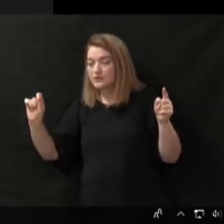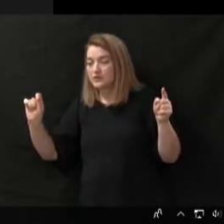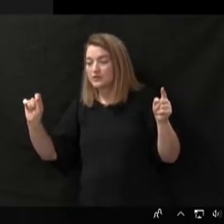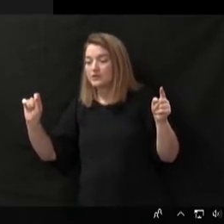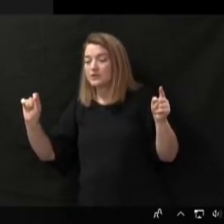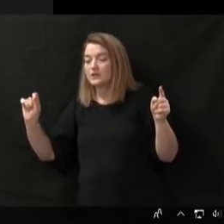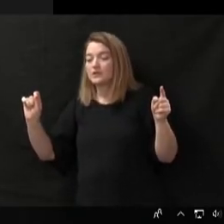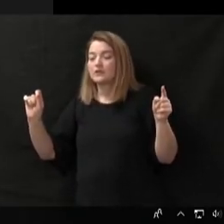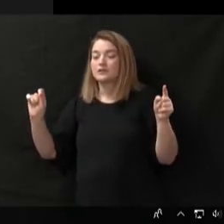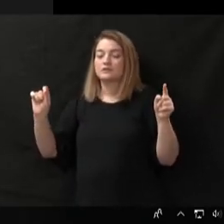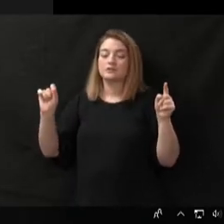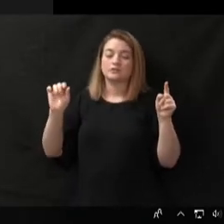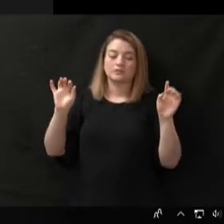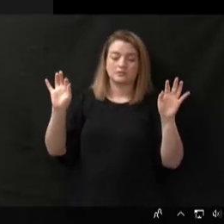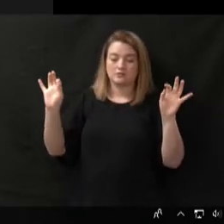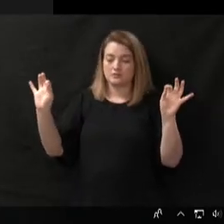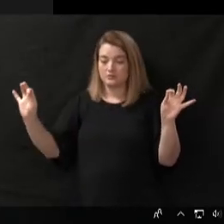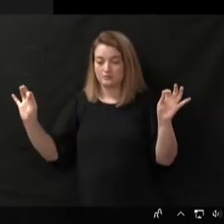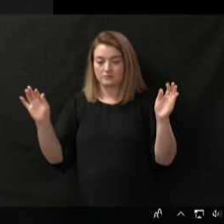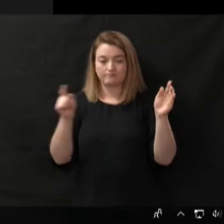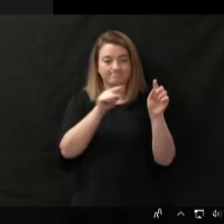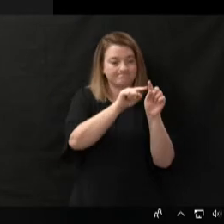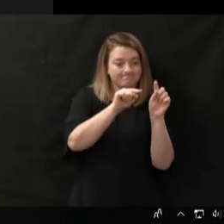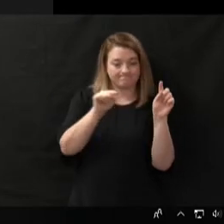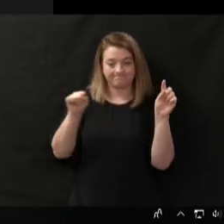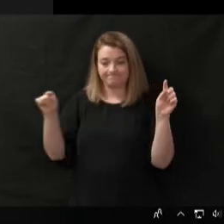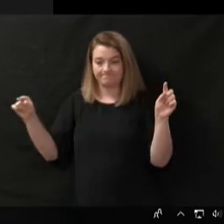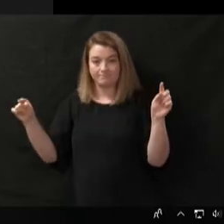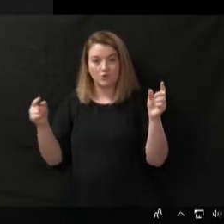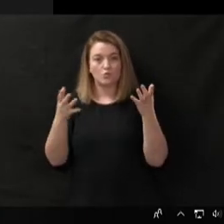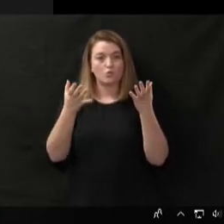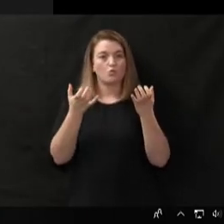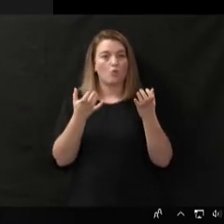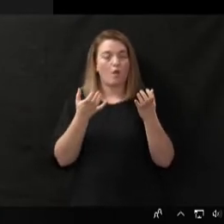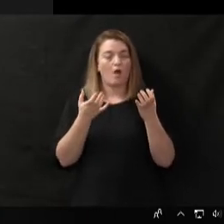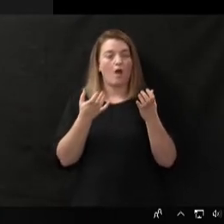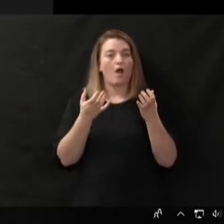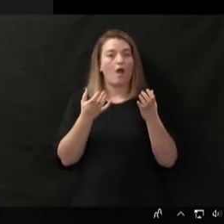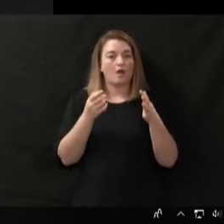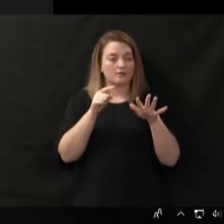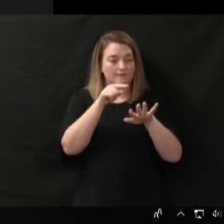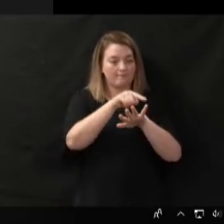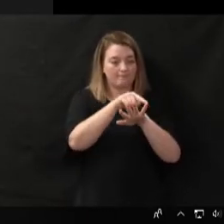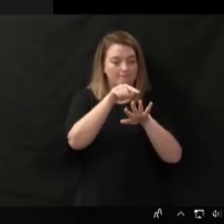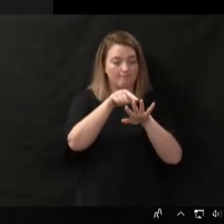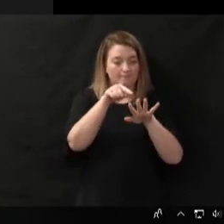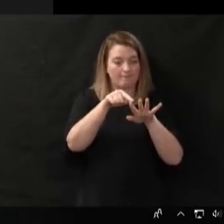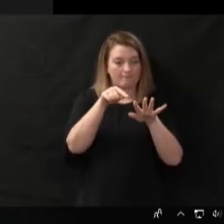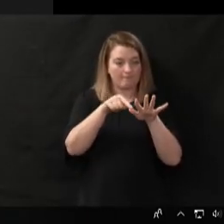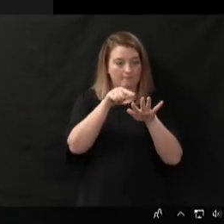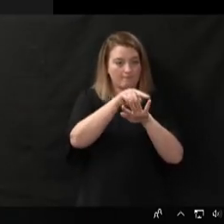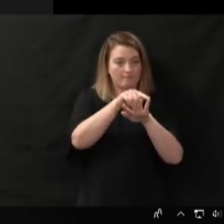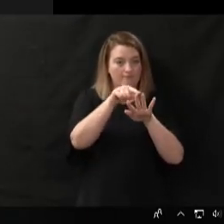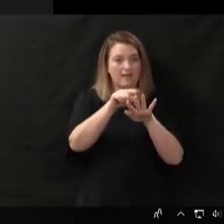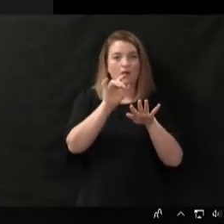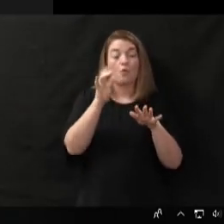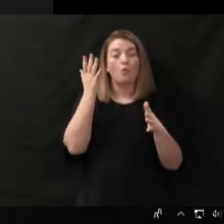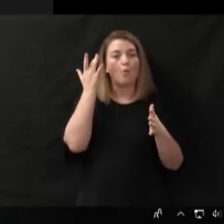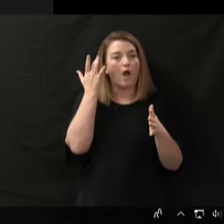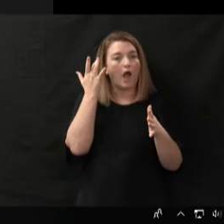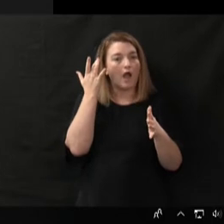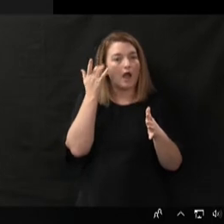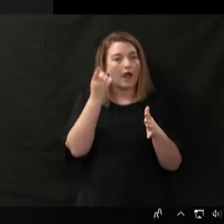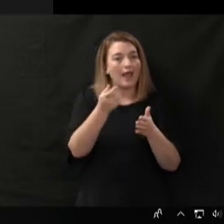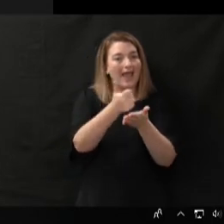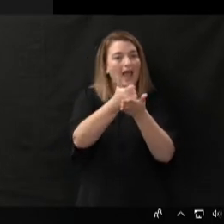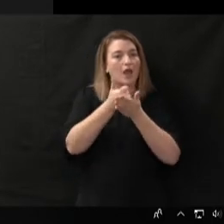And the reason you want them to repeat it, put it on the finger before they write, is it helps store it in their memory, in their